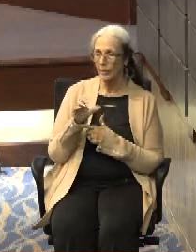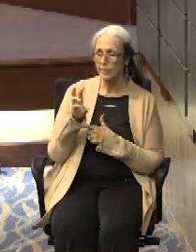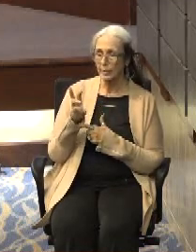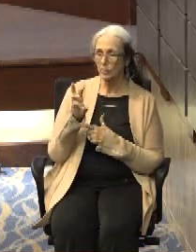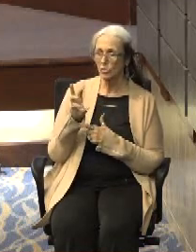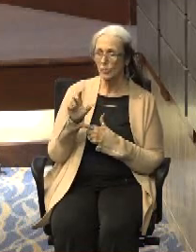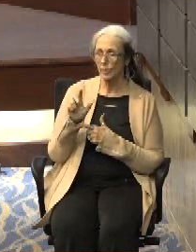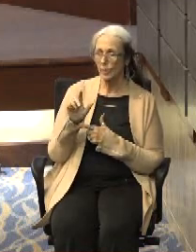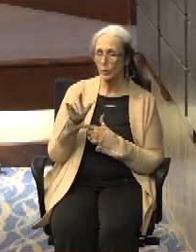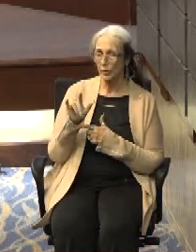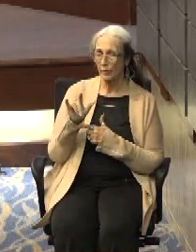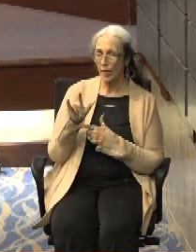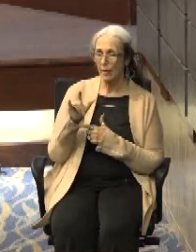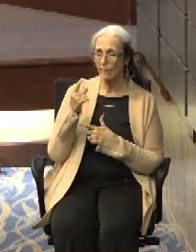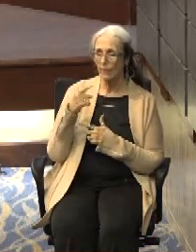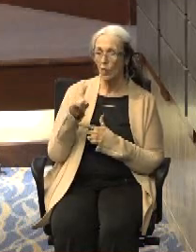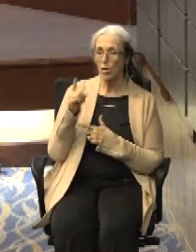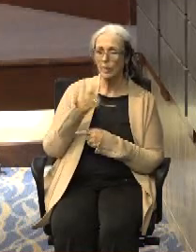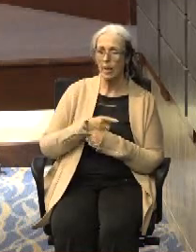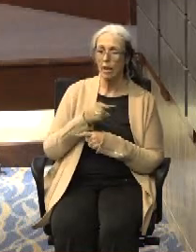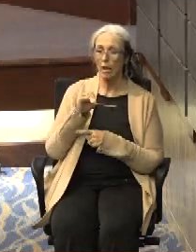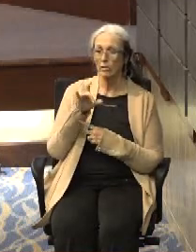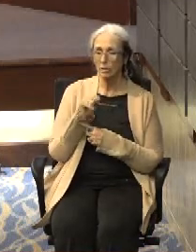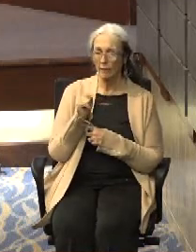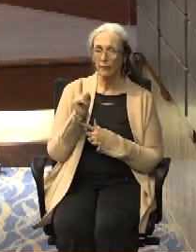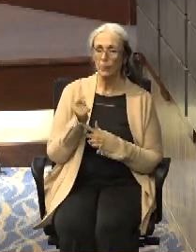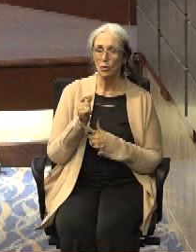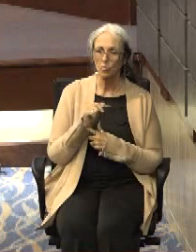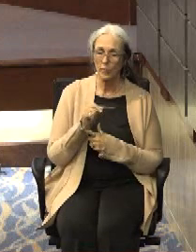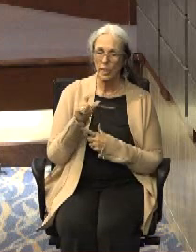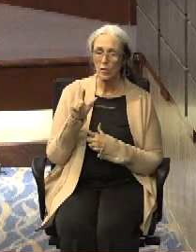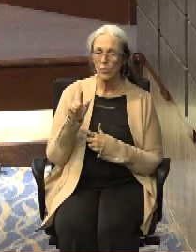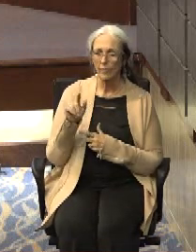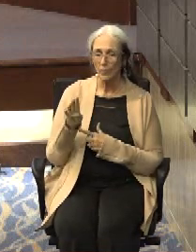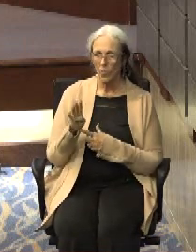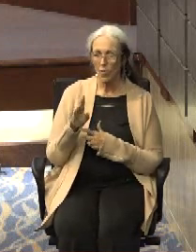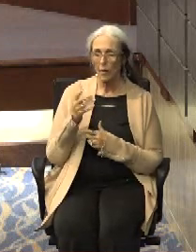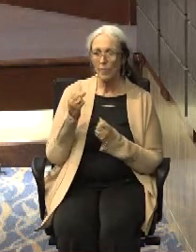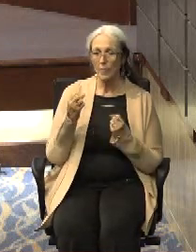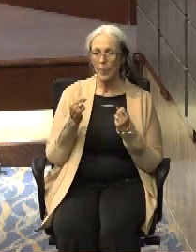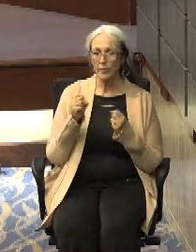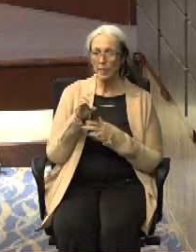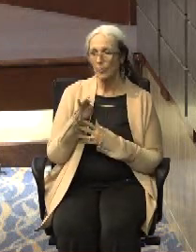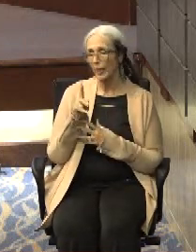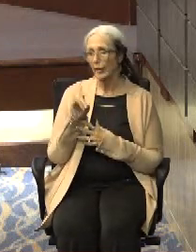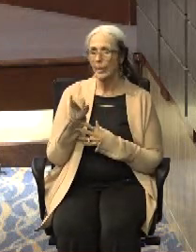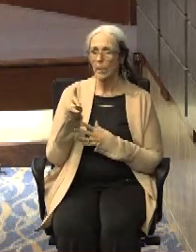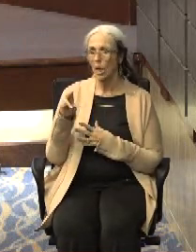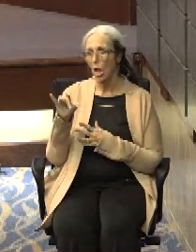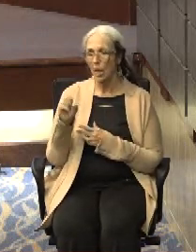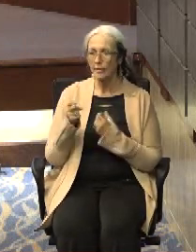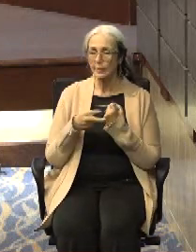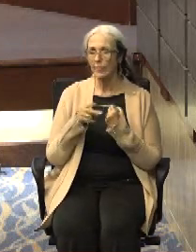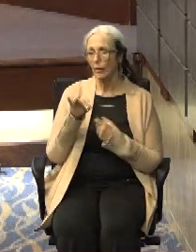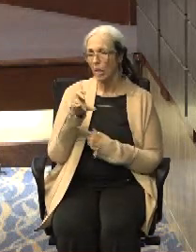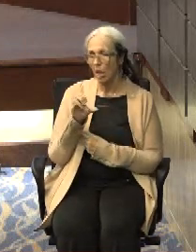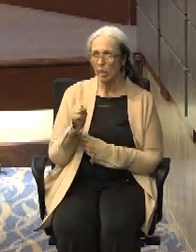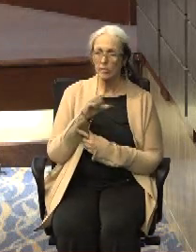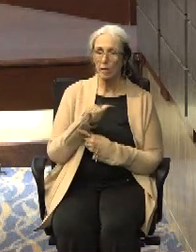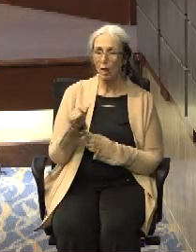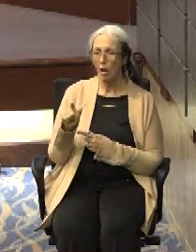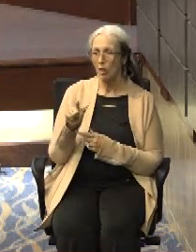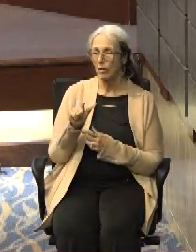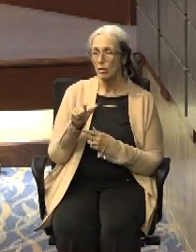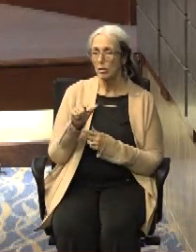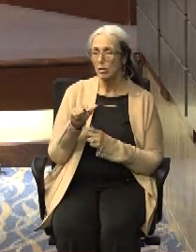223-625 to provide for a new effective date of October 1st, 2024, providing a severability clause, providing a savings clause, repealing all ordinances or parts of ordinances